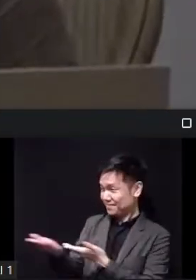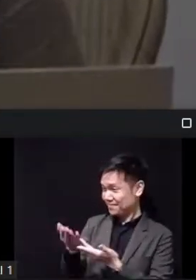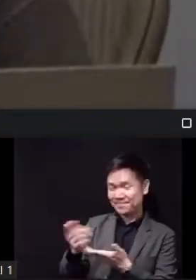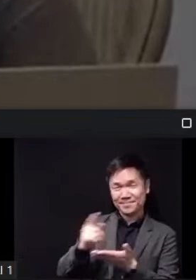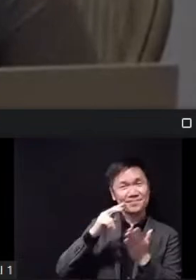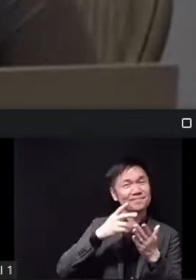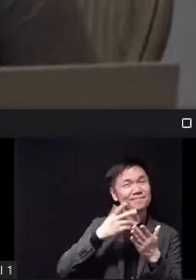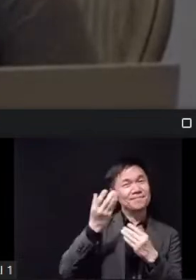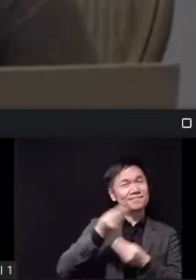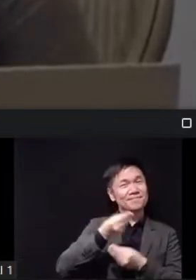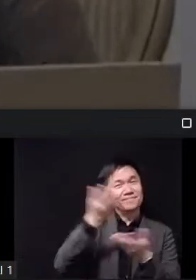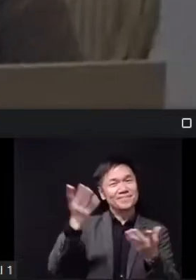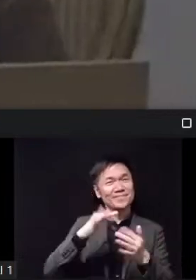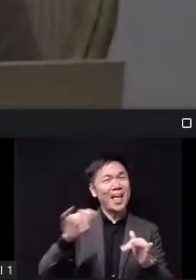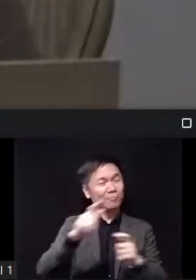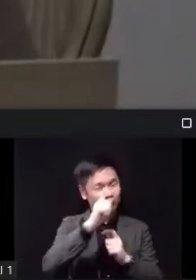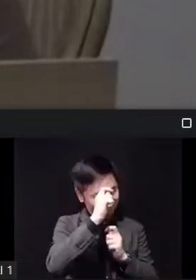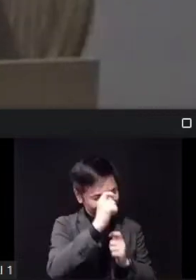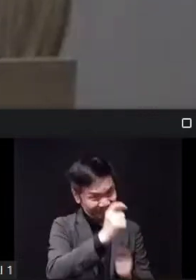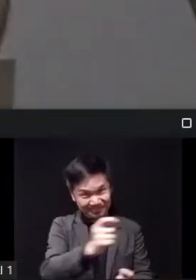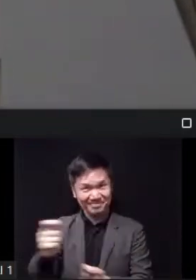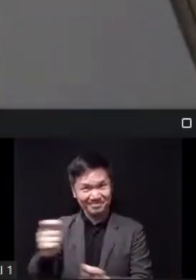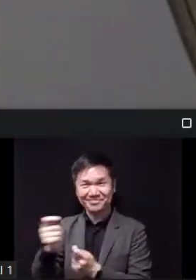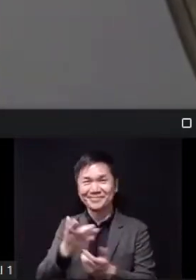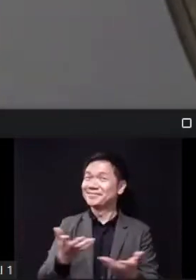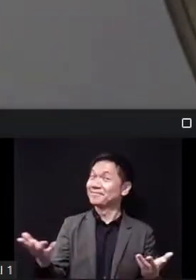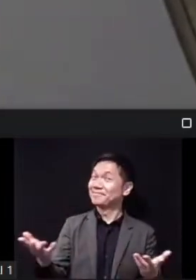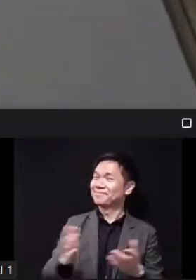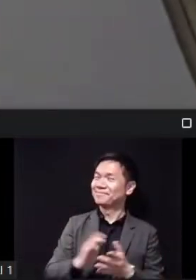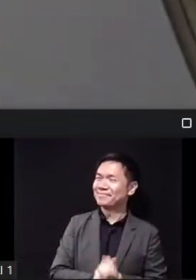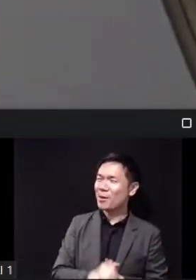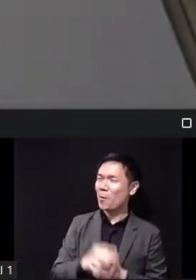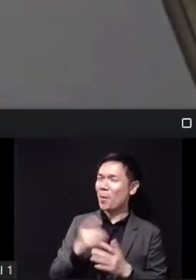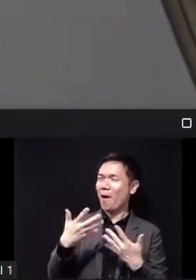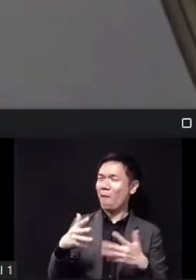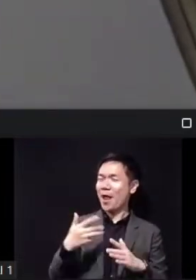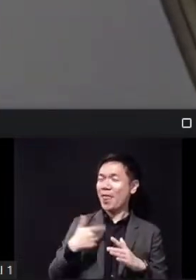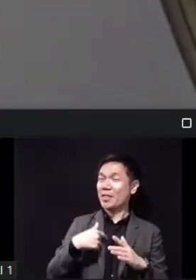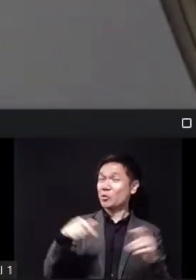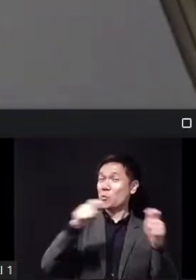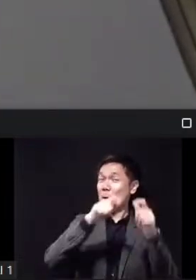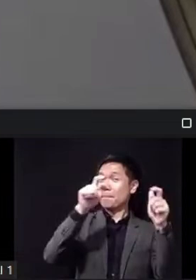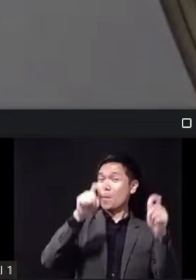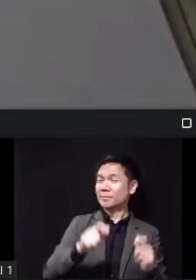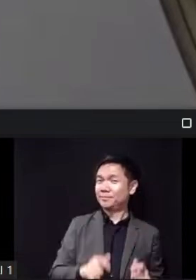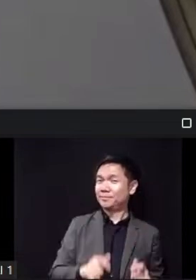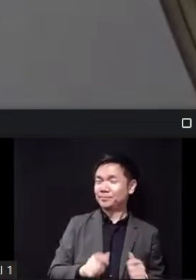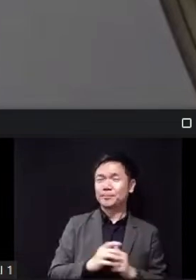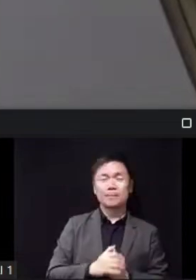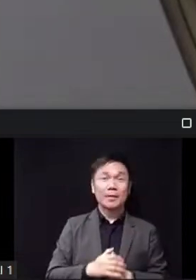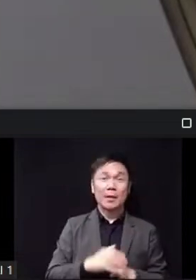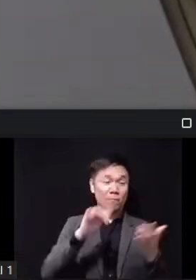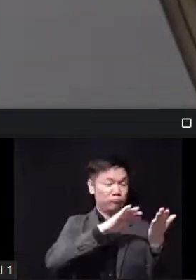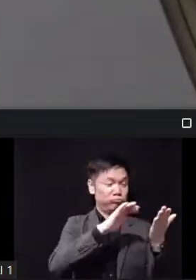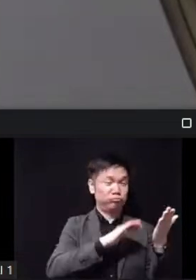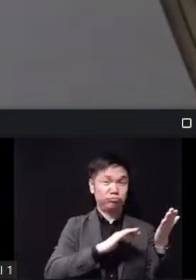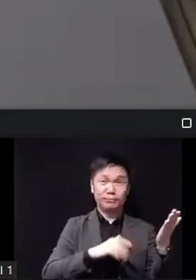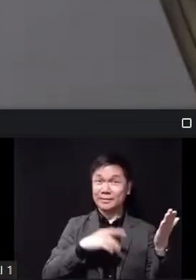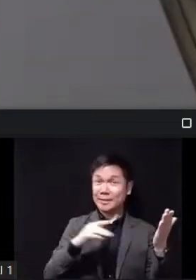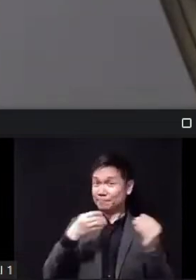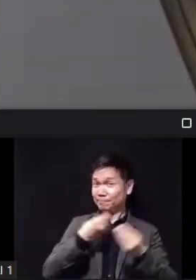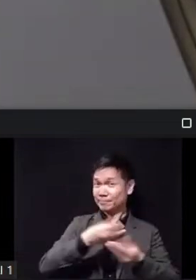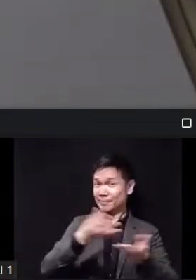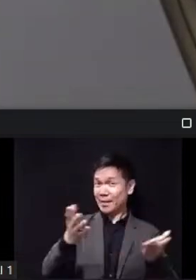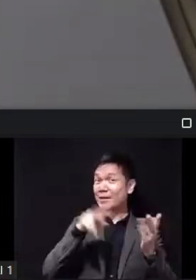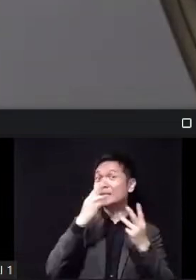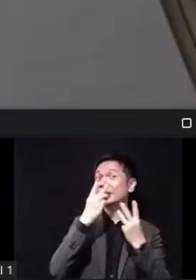much, ladies and gentlemen, excellencies. For your information, we have posted the report, the procedural report that is before you